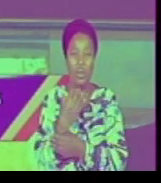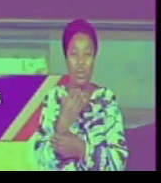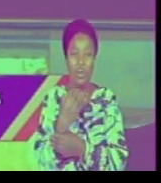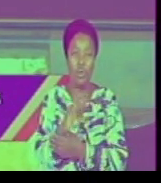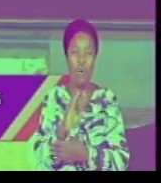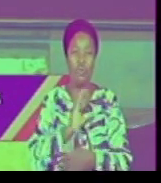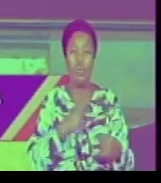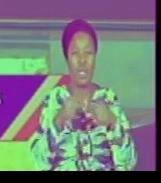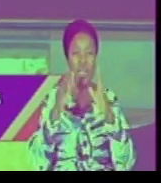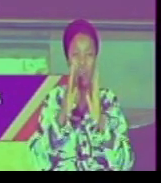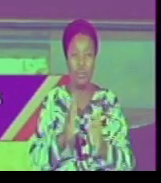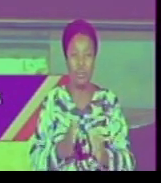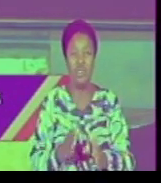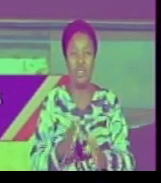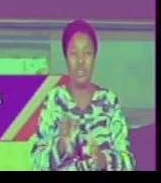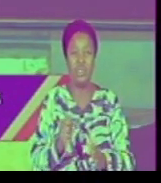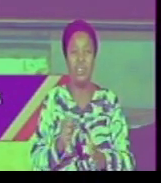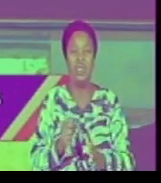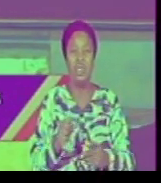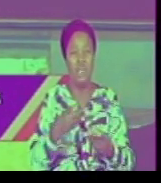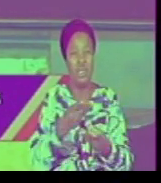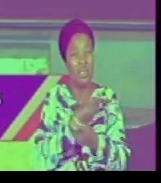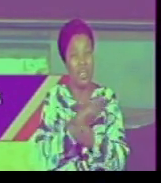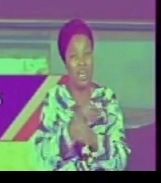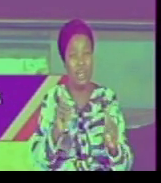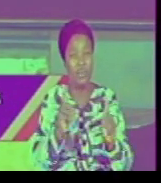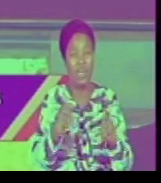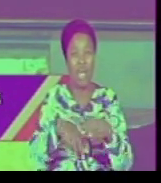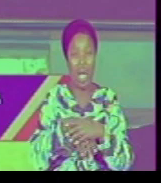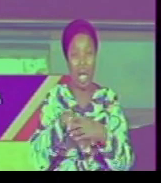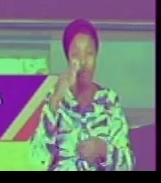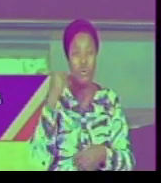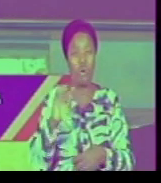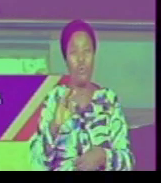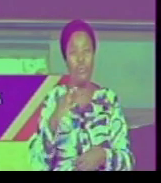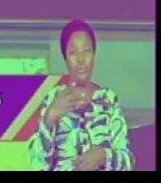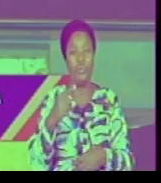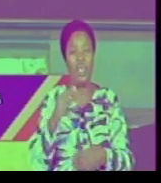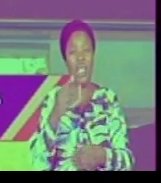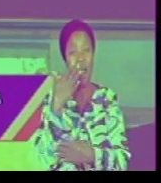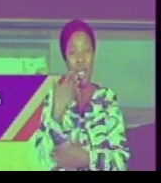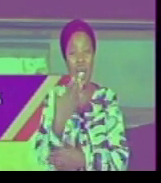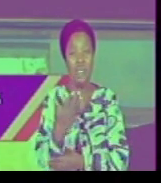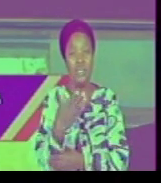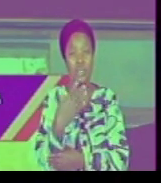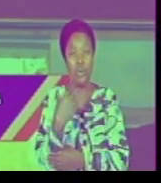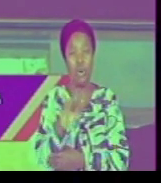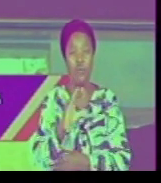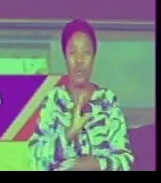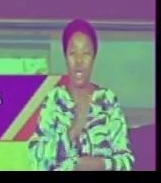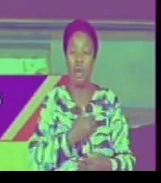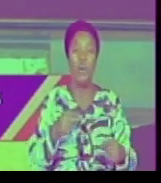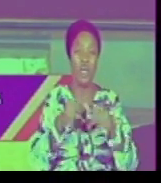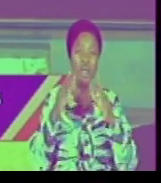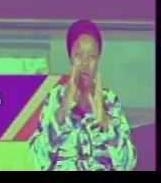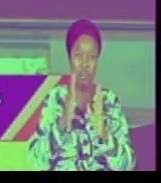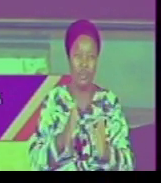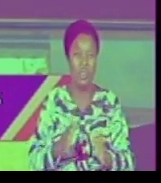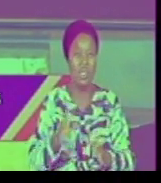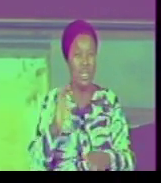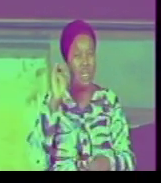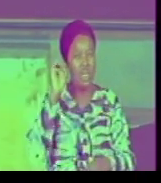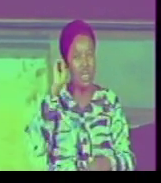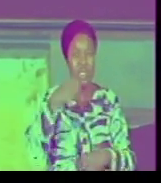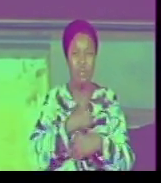enemies. Delivered out of the hand of our enemies. He made that promise